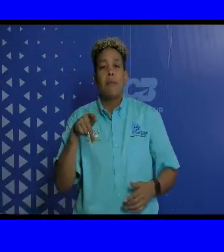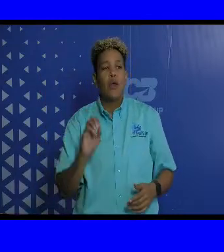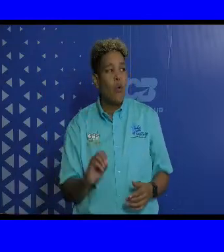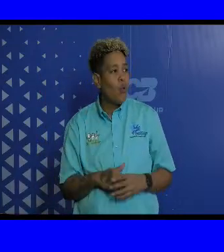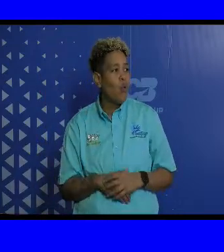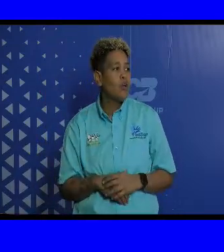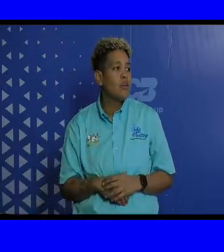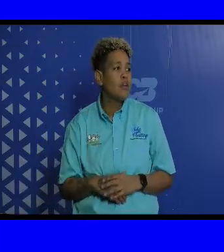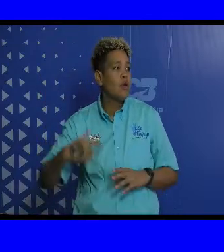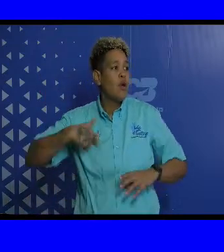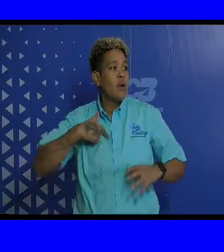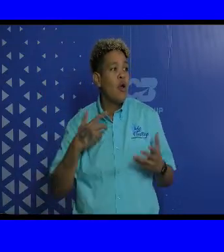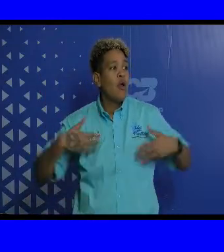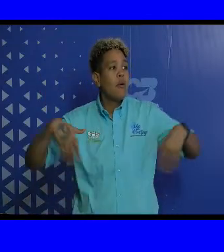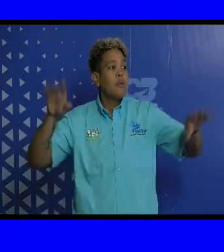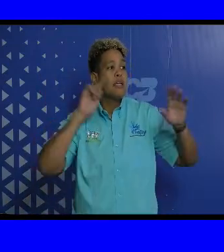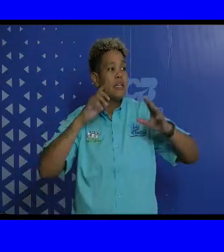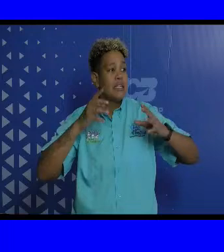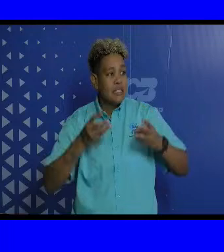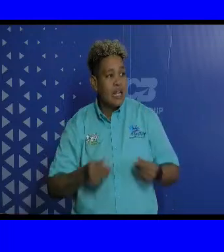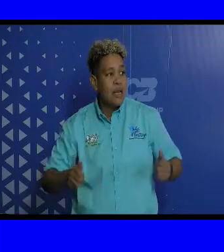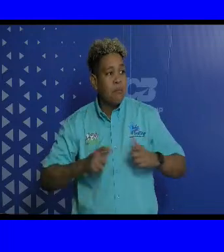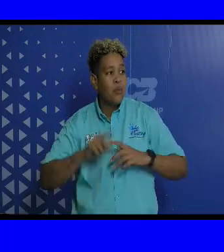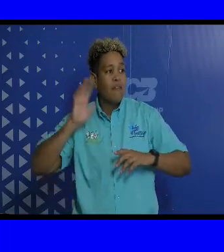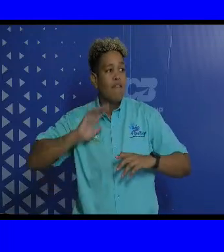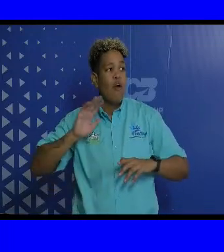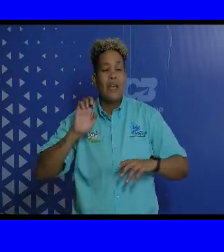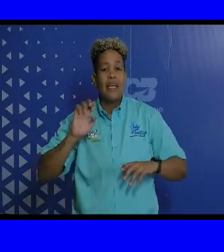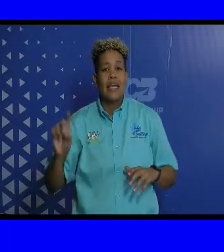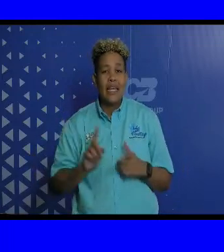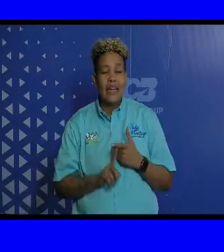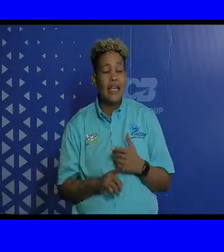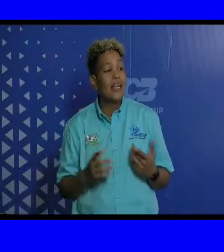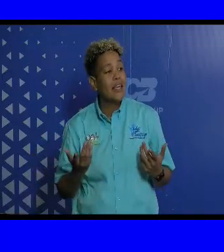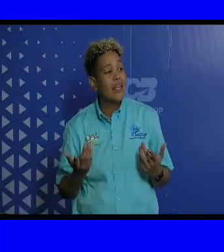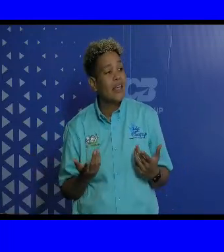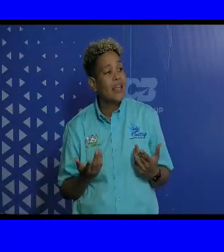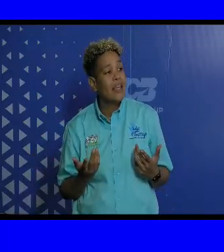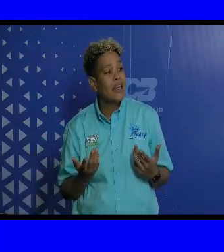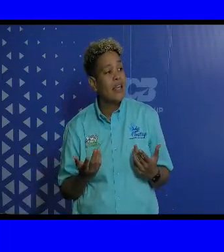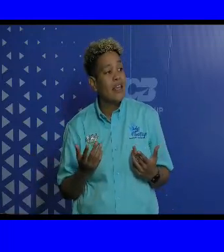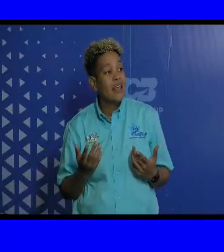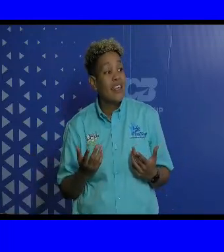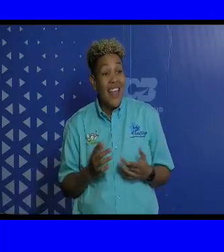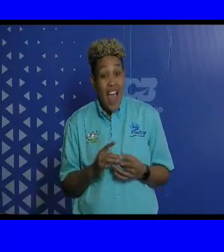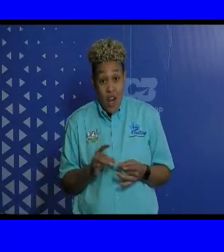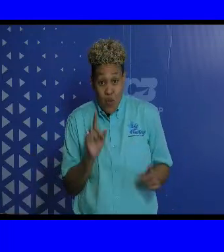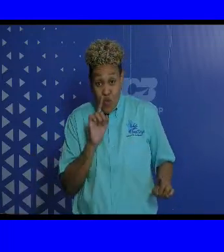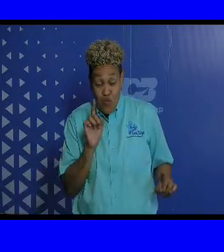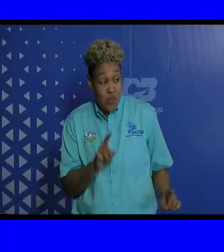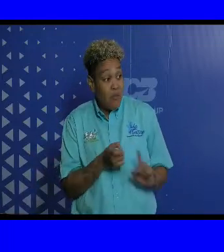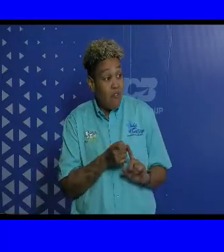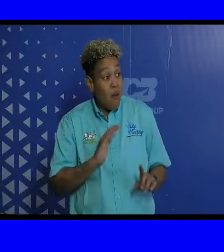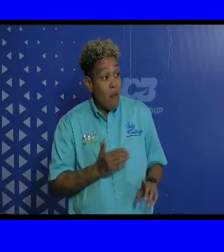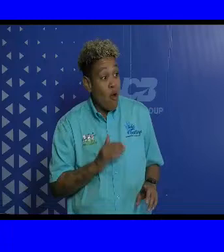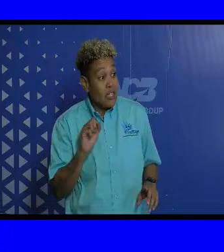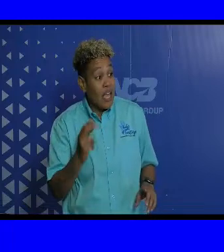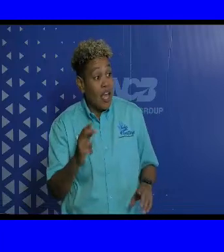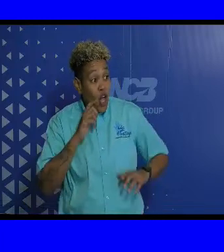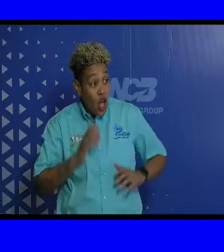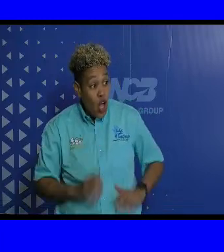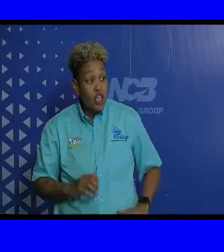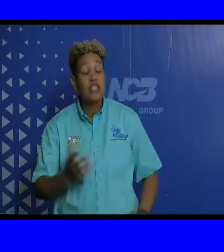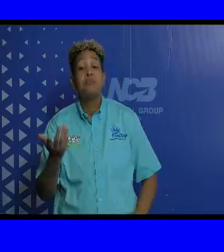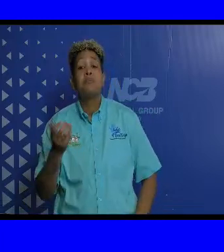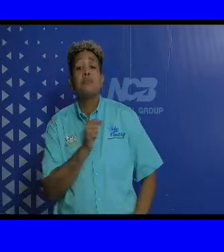We completed the settlement with the former executive directors, anecdotal response from our stakeholders,